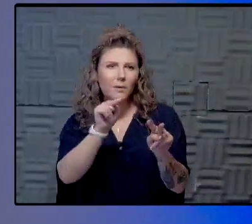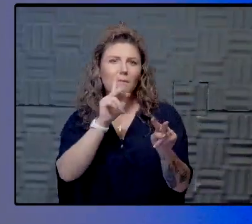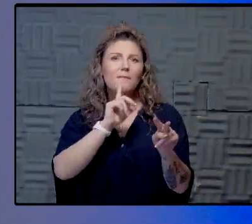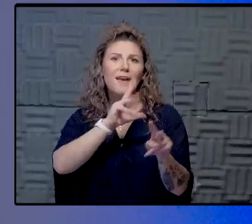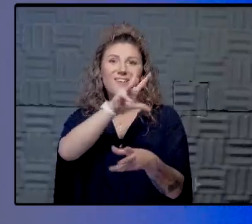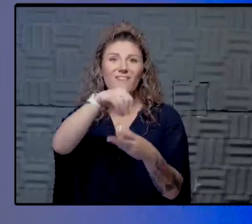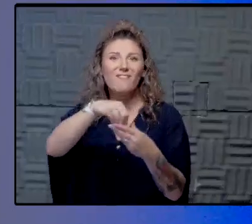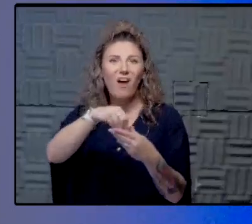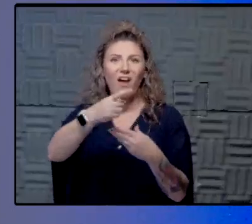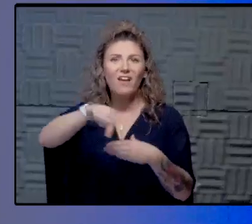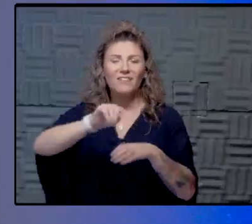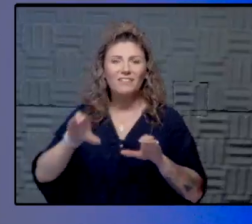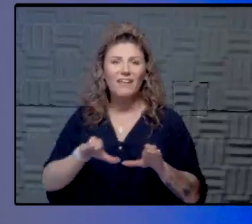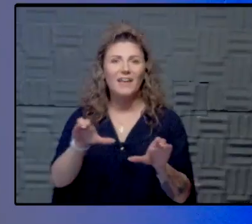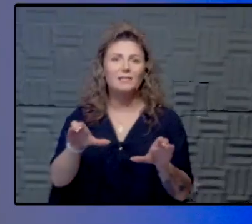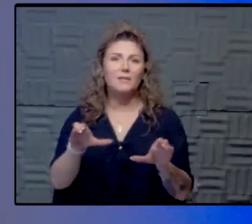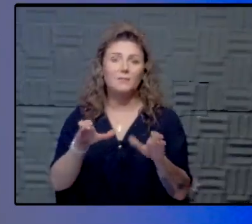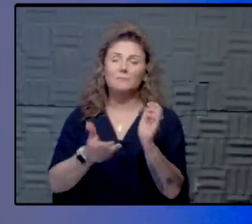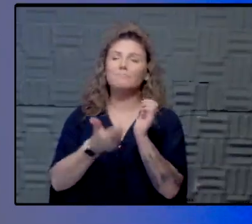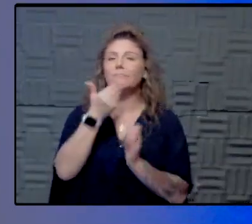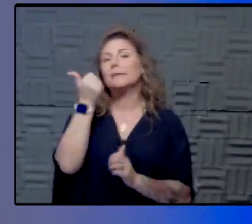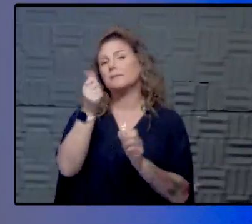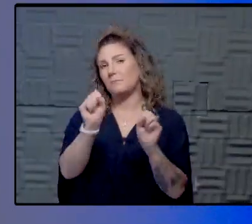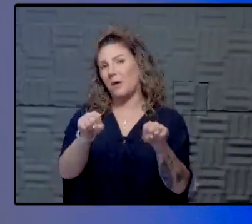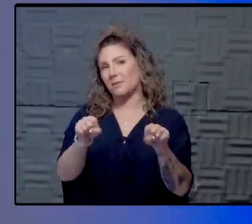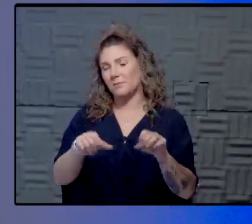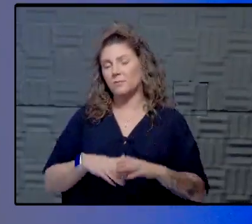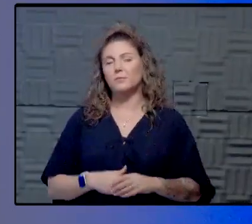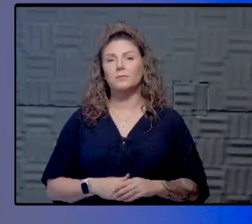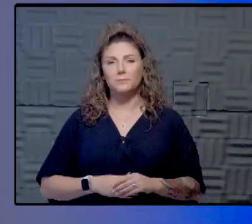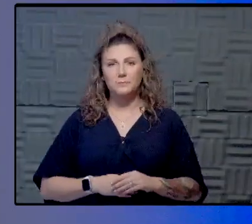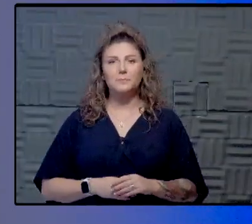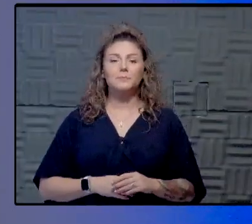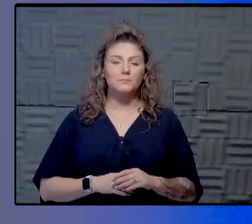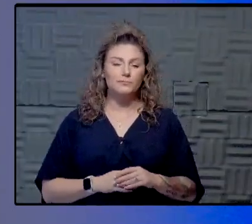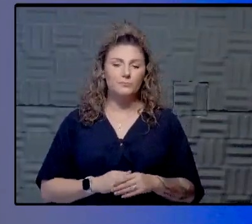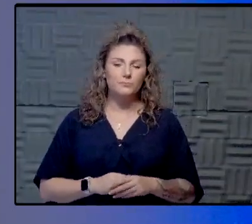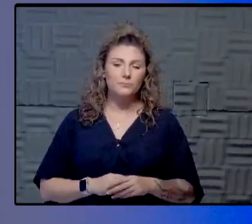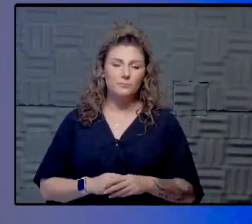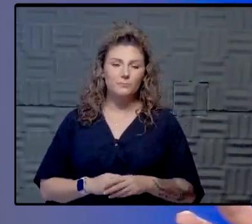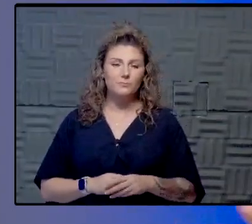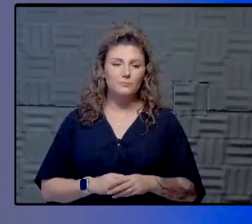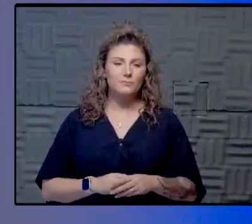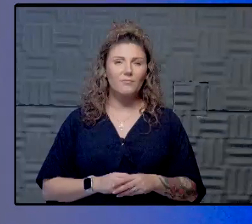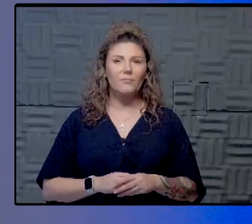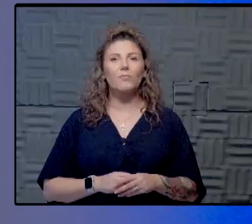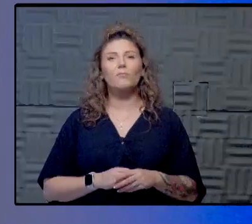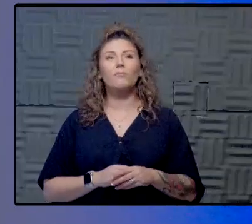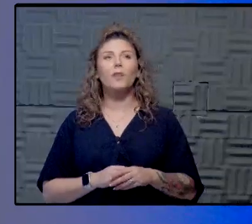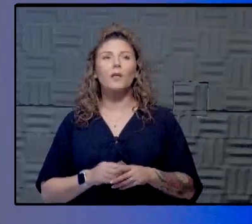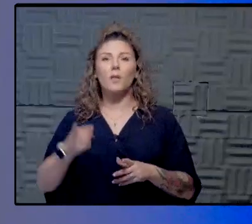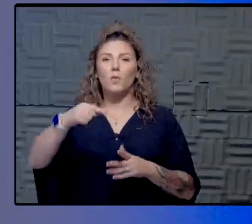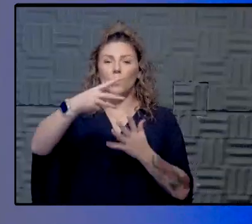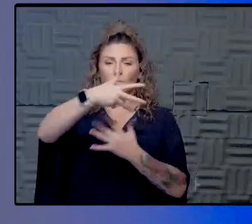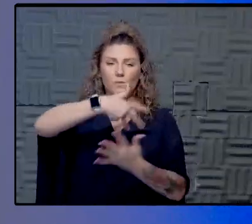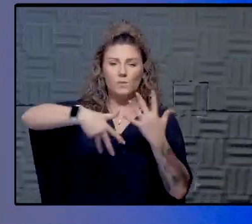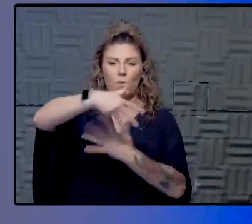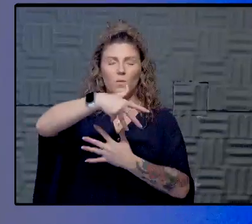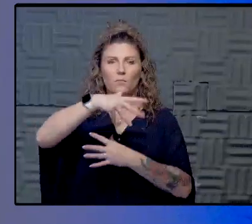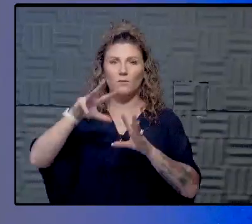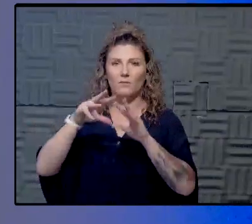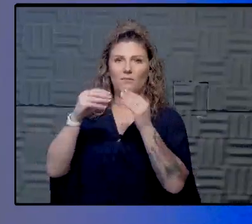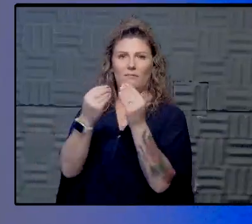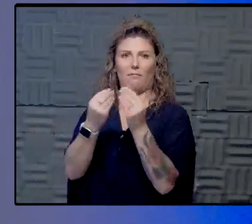those activities to the extent that they can, and that they're wrapped in these social and